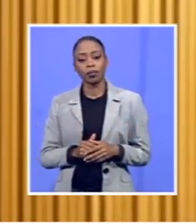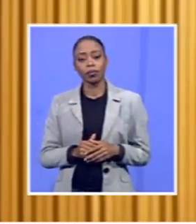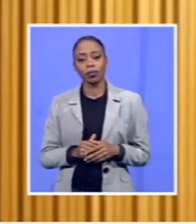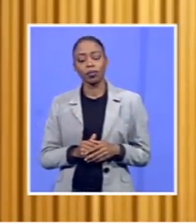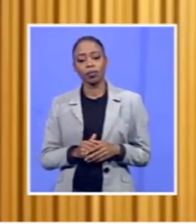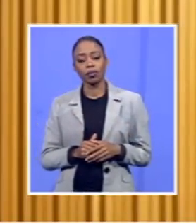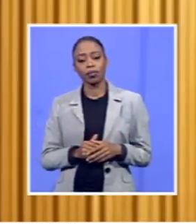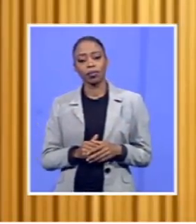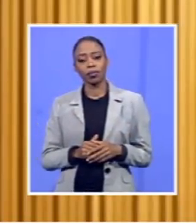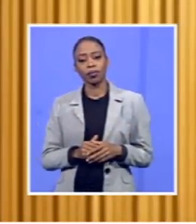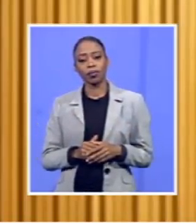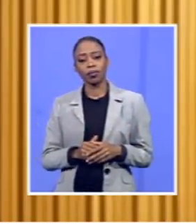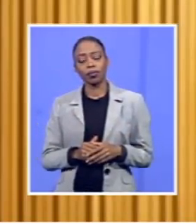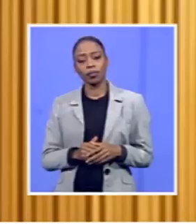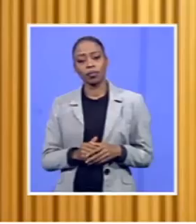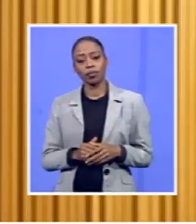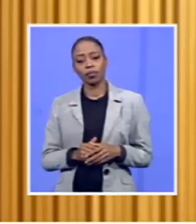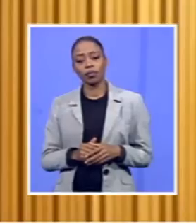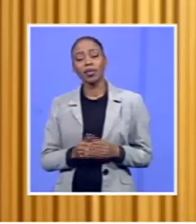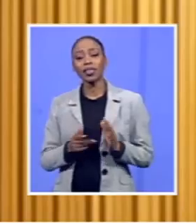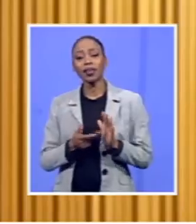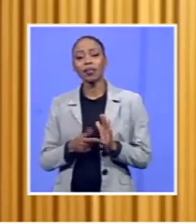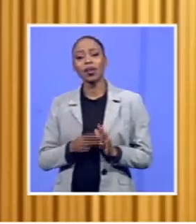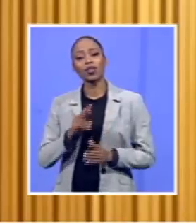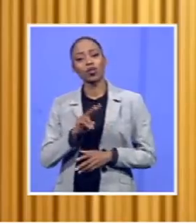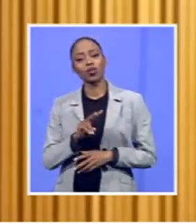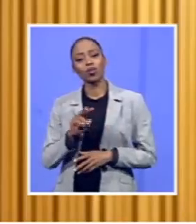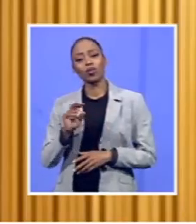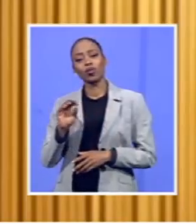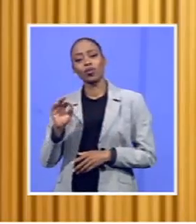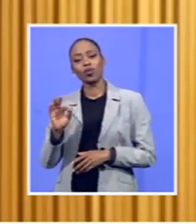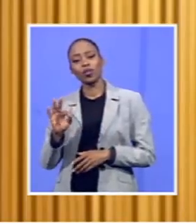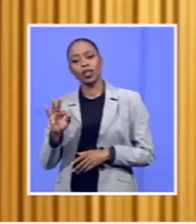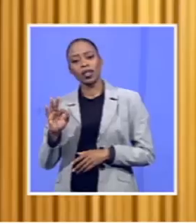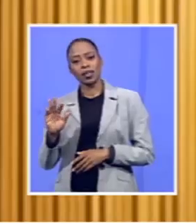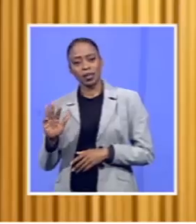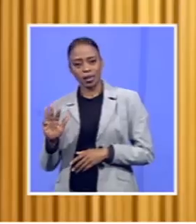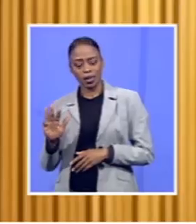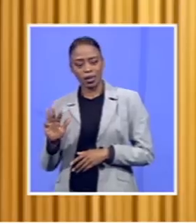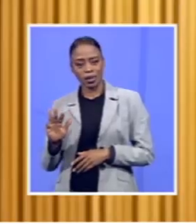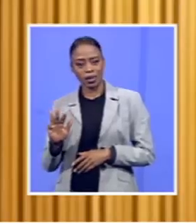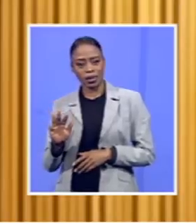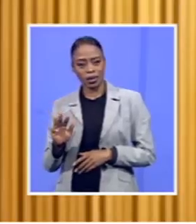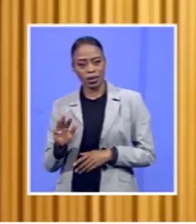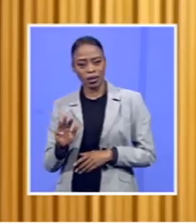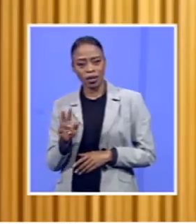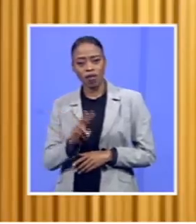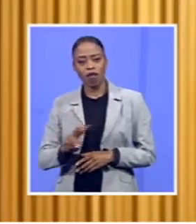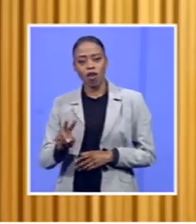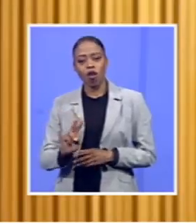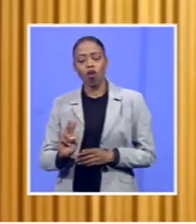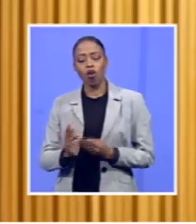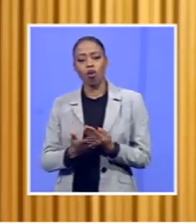he, meaning the president, you'll find that at page 239, sorry, my lord, 239, that's volume 3